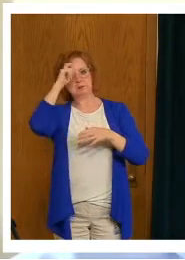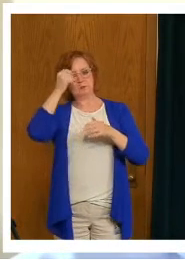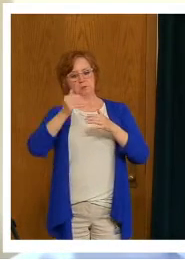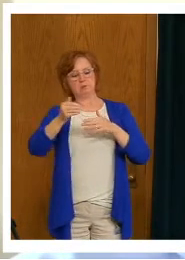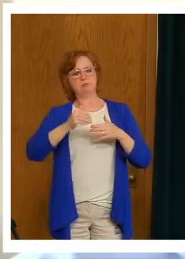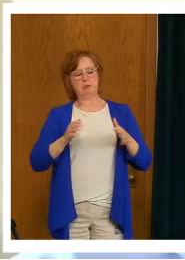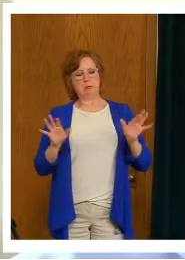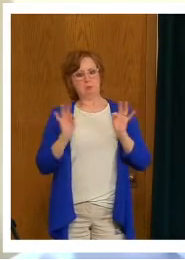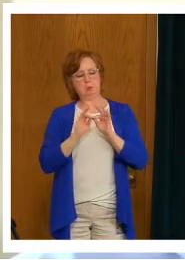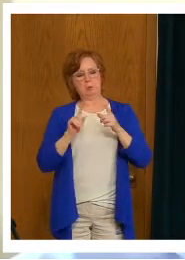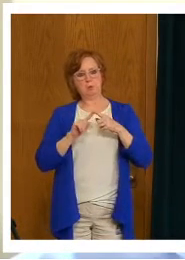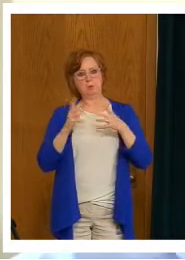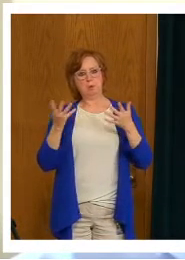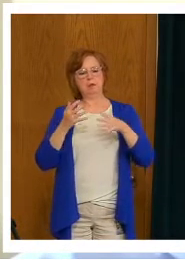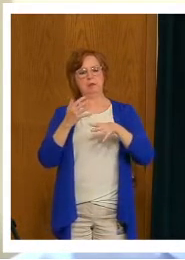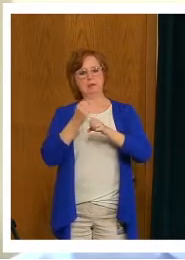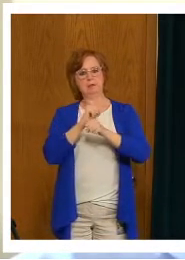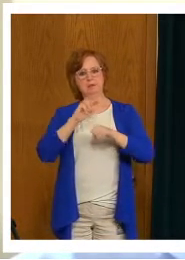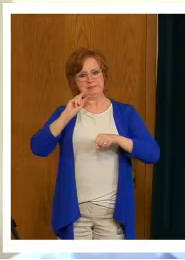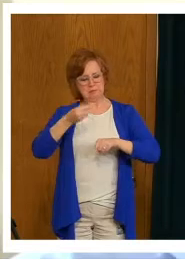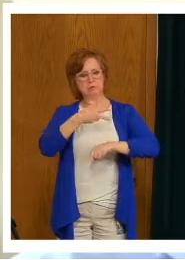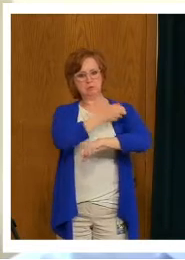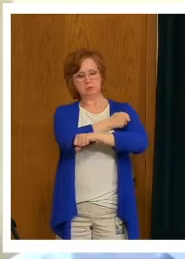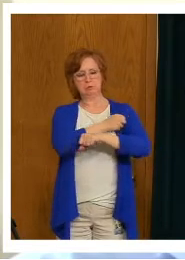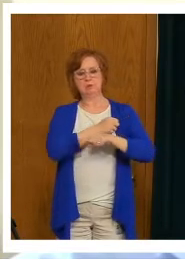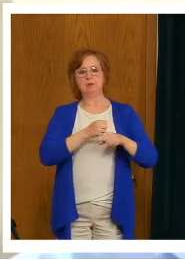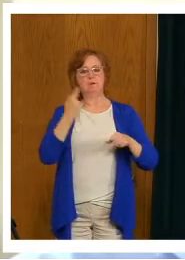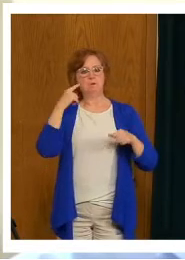good summer and a good fall. Thank you very much.